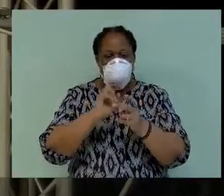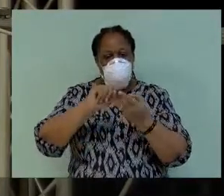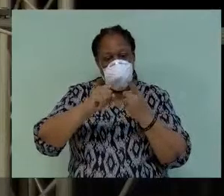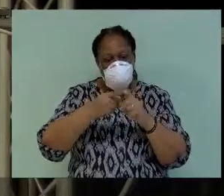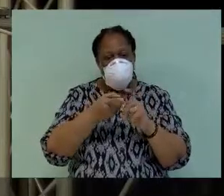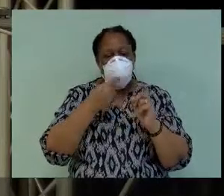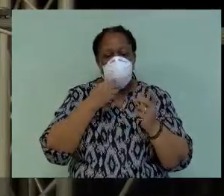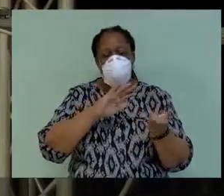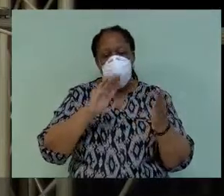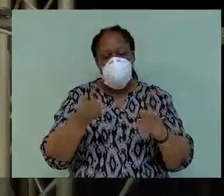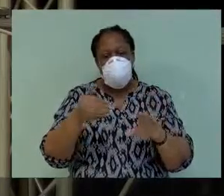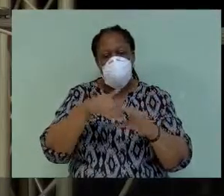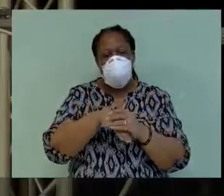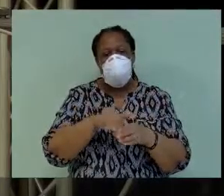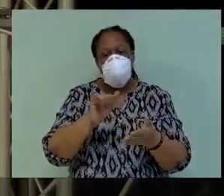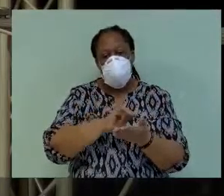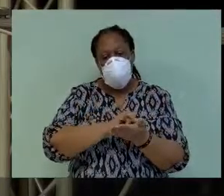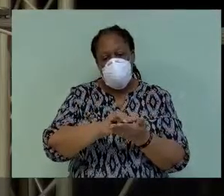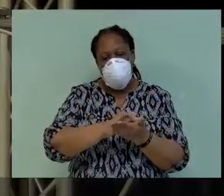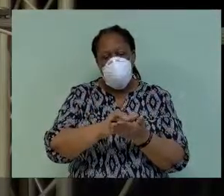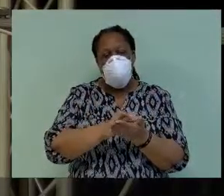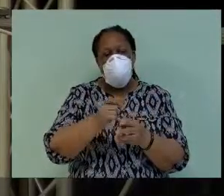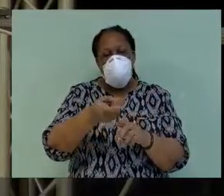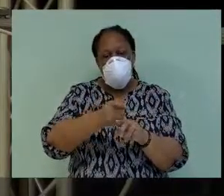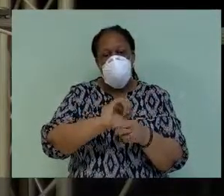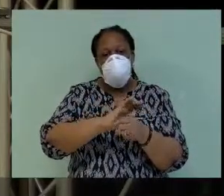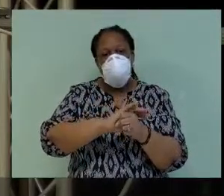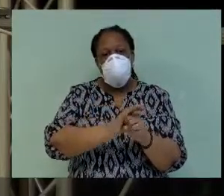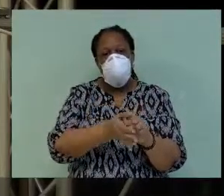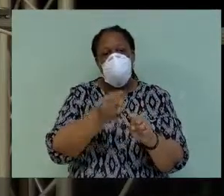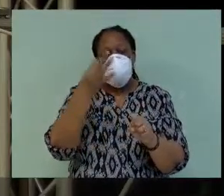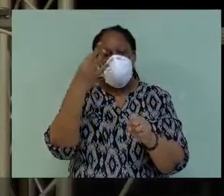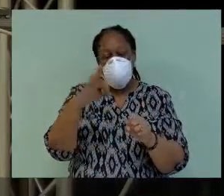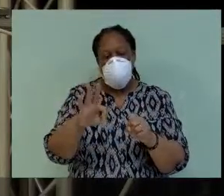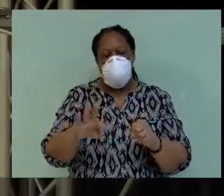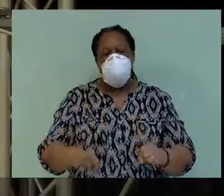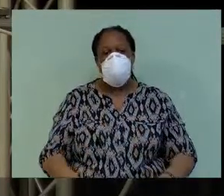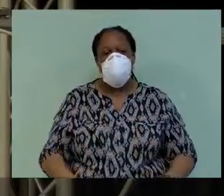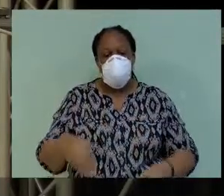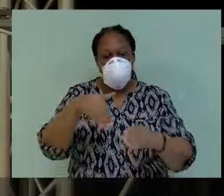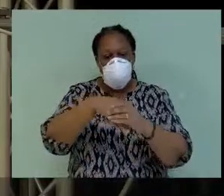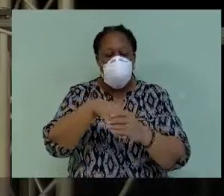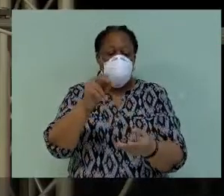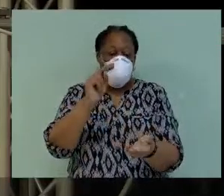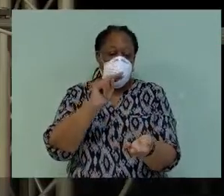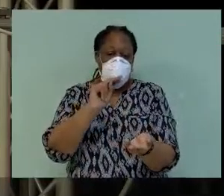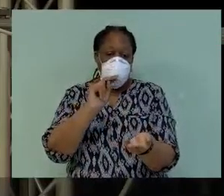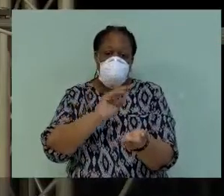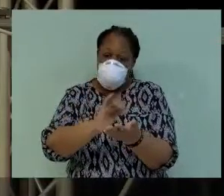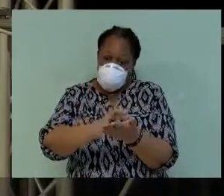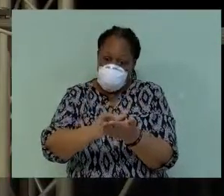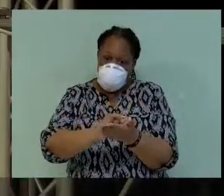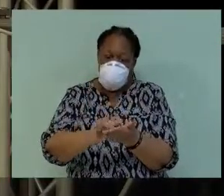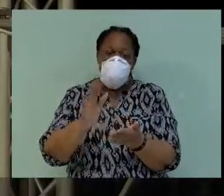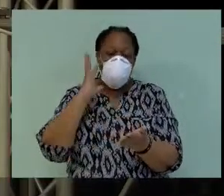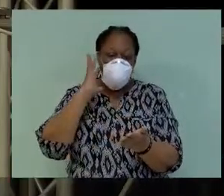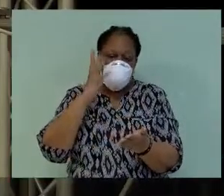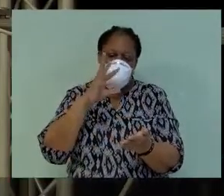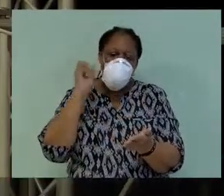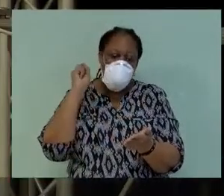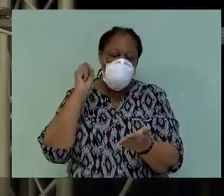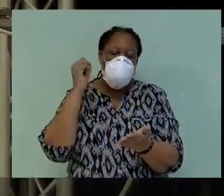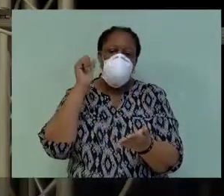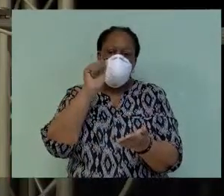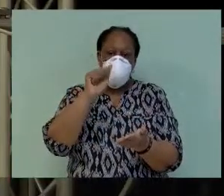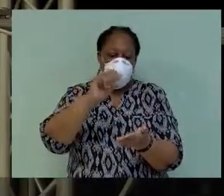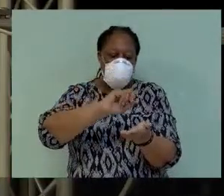citizens are assisting us in this fight against COVID-19 in our all of society's approach. So